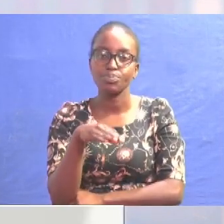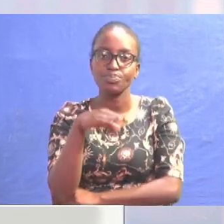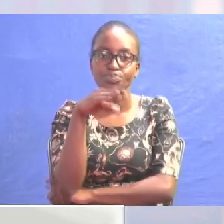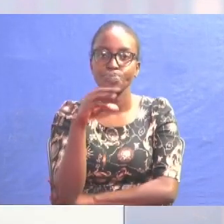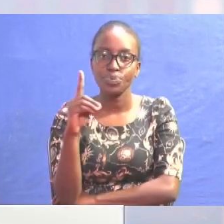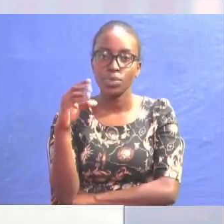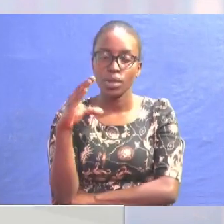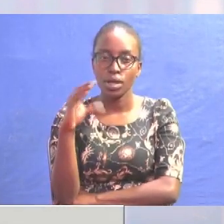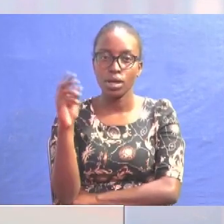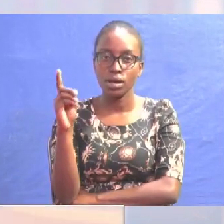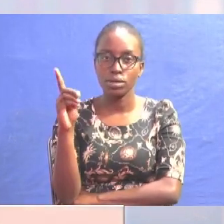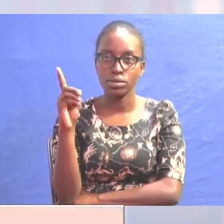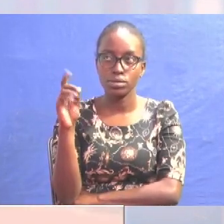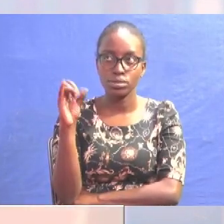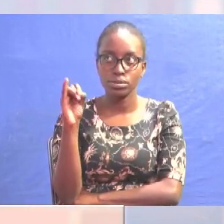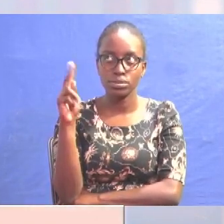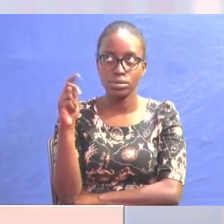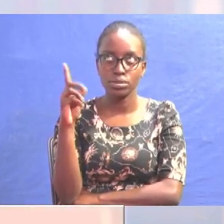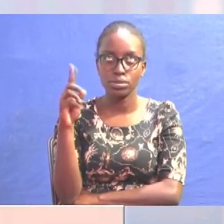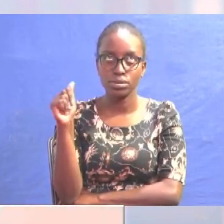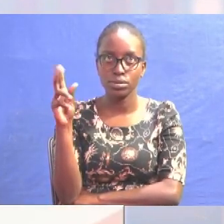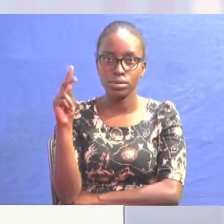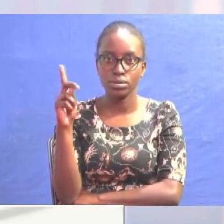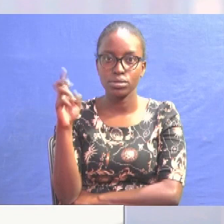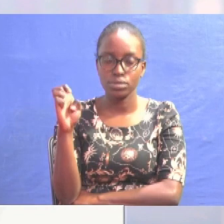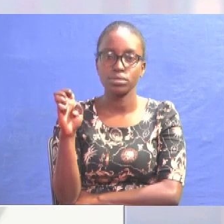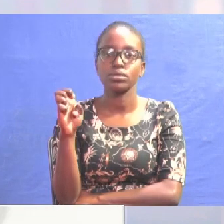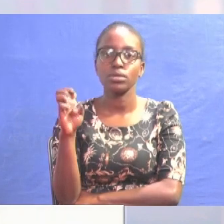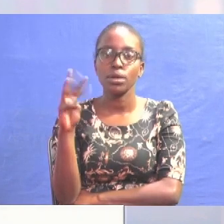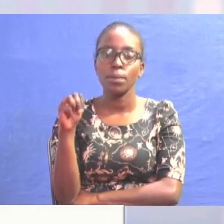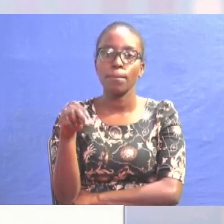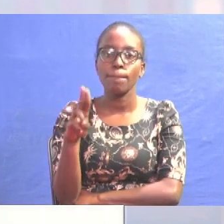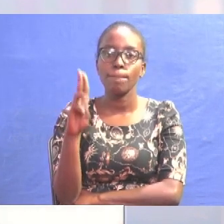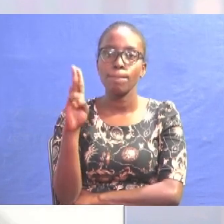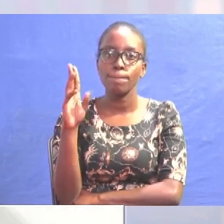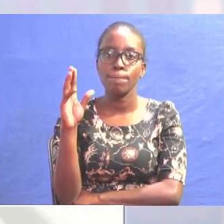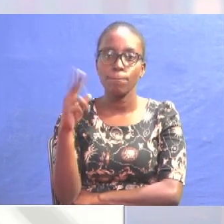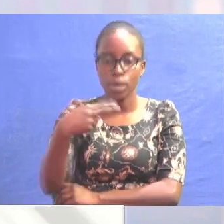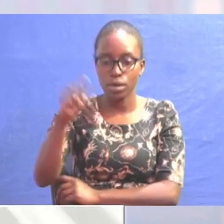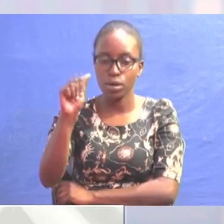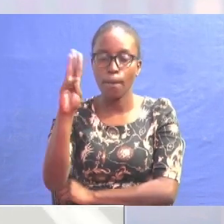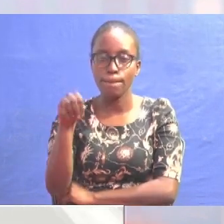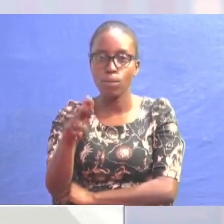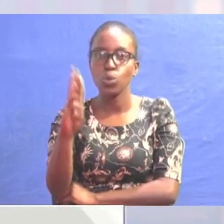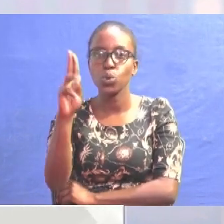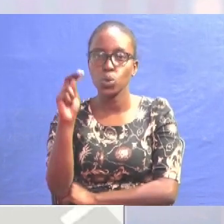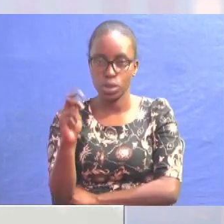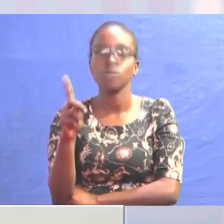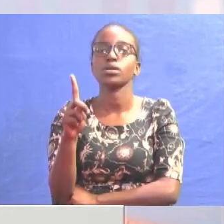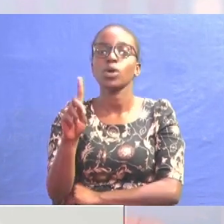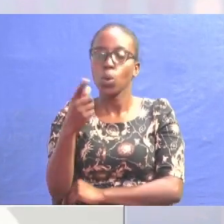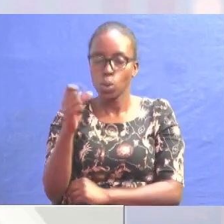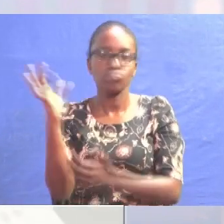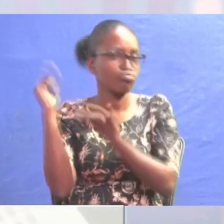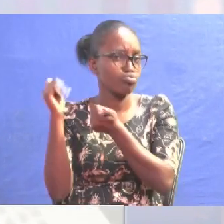example, Mr. Mahmoud Yusuf from Djibouti, this is a foreign minister. And when you go to the